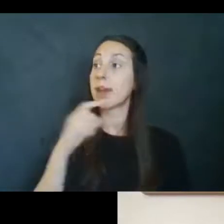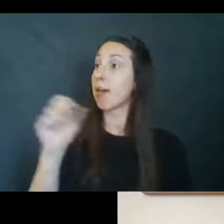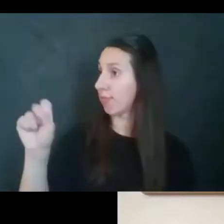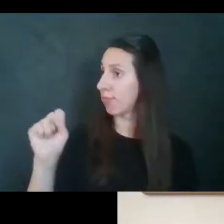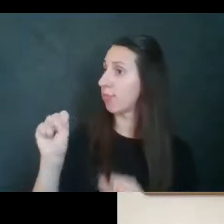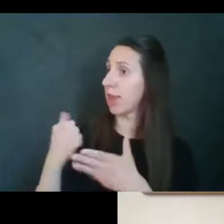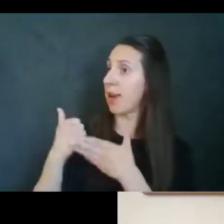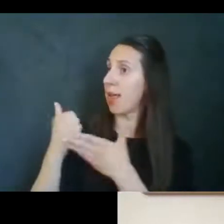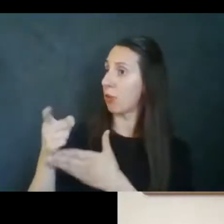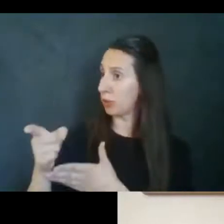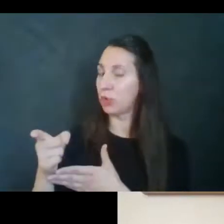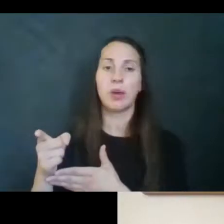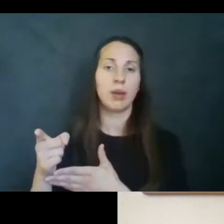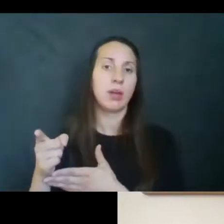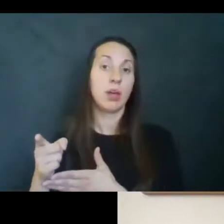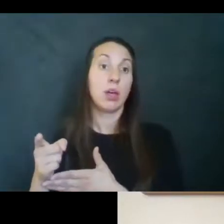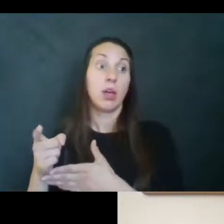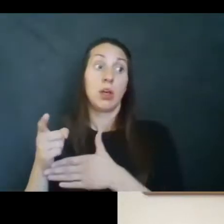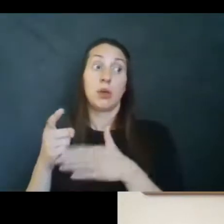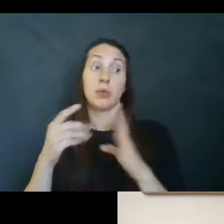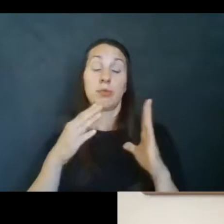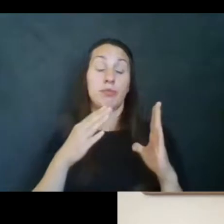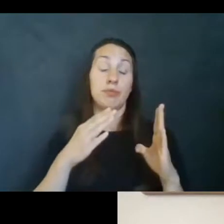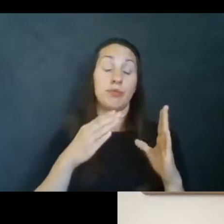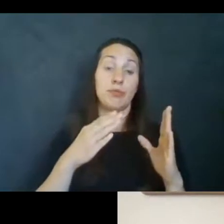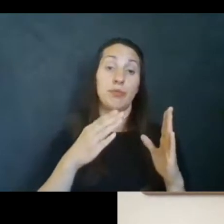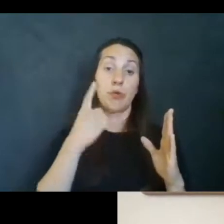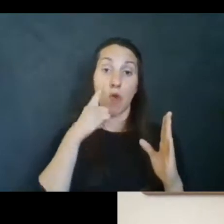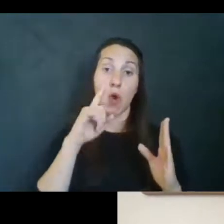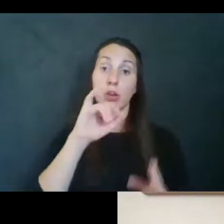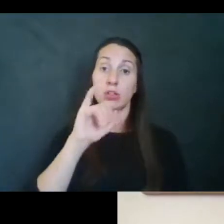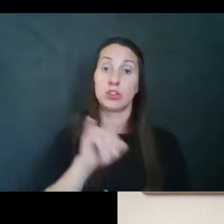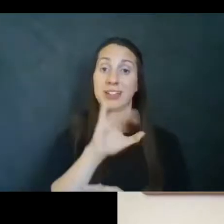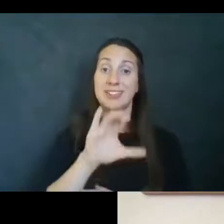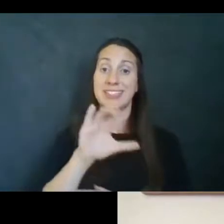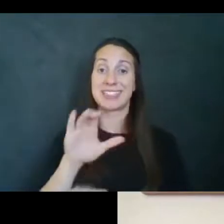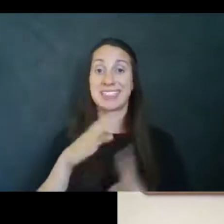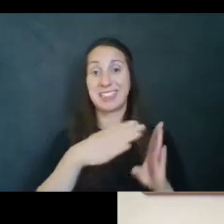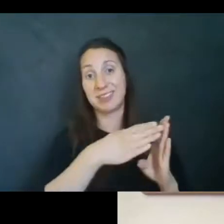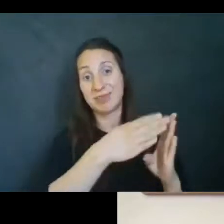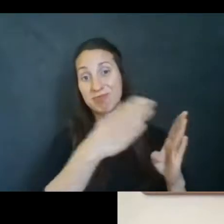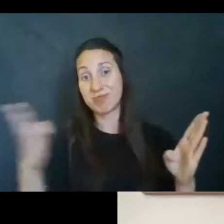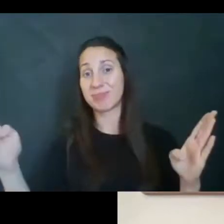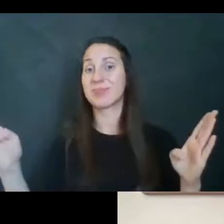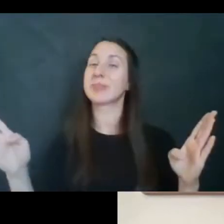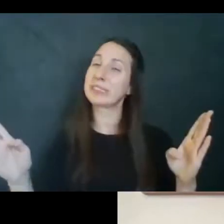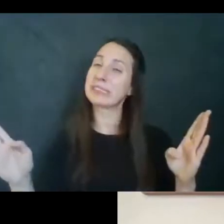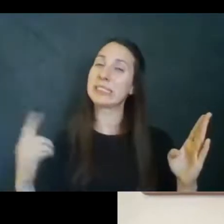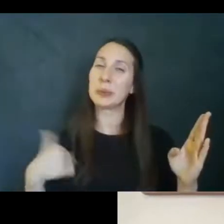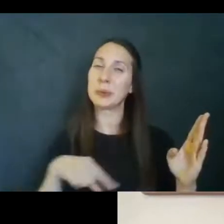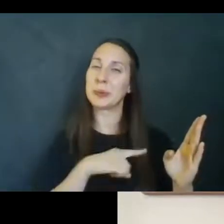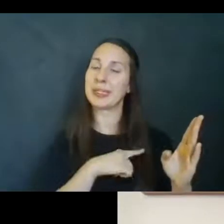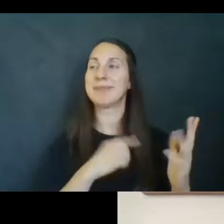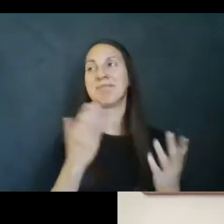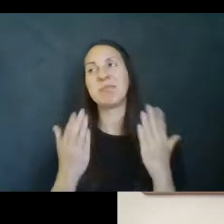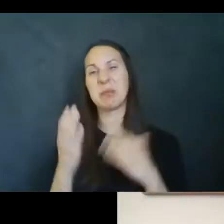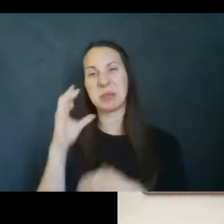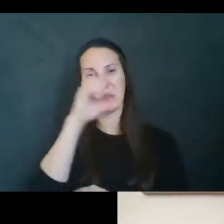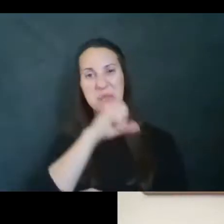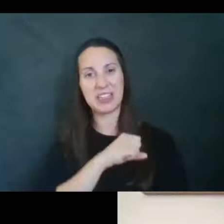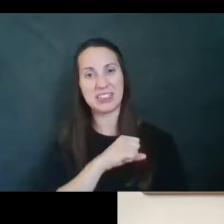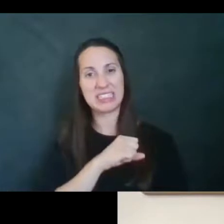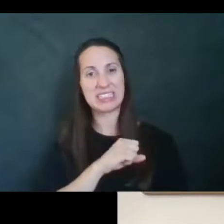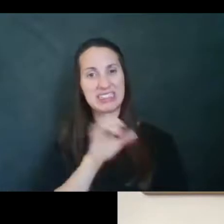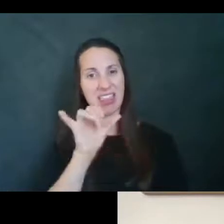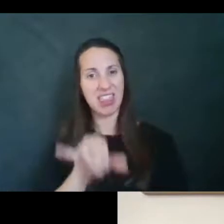think that that's definitely an area where we miss the mark a bit. I will say